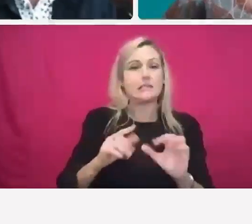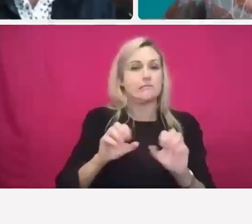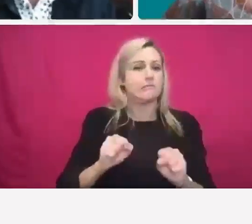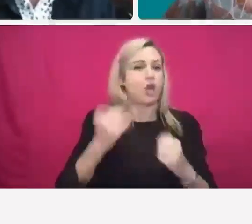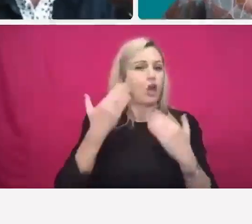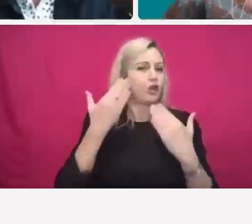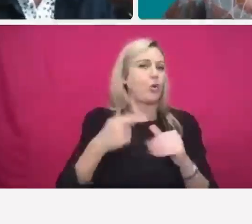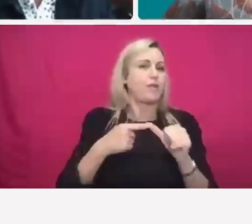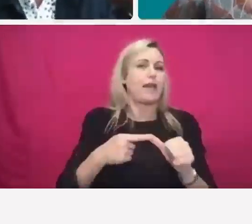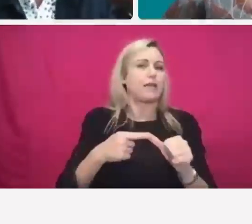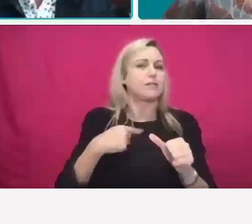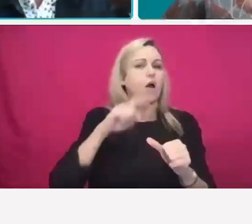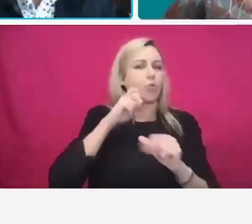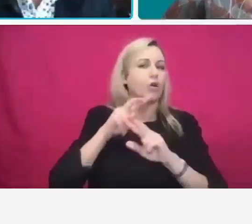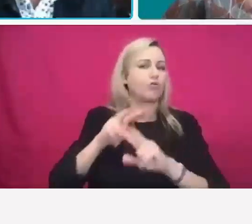okay.